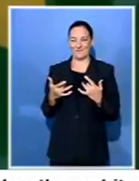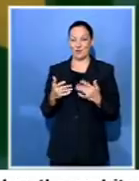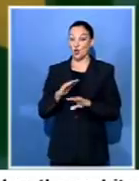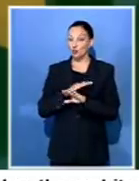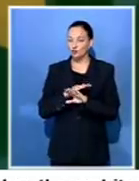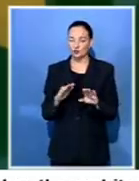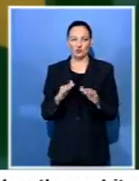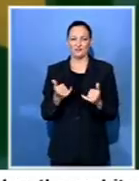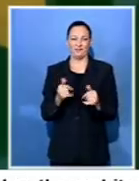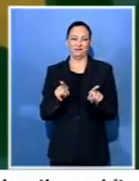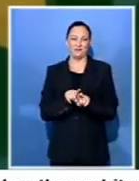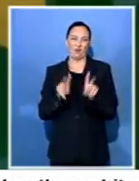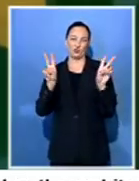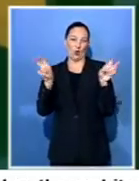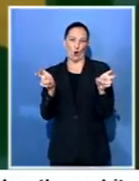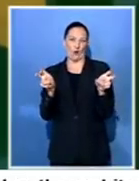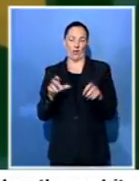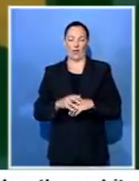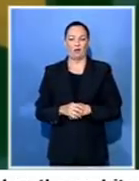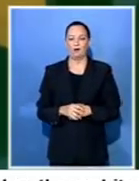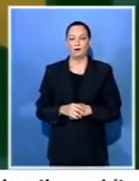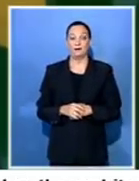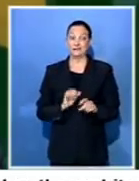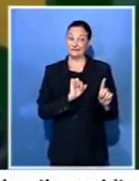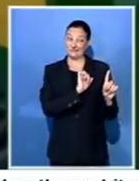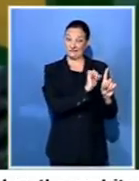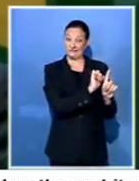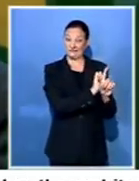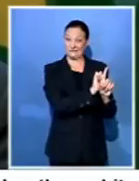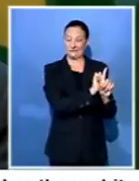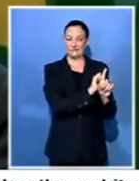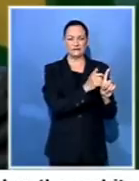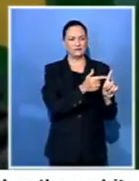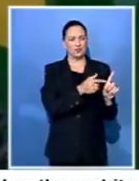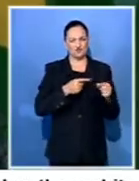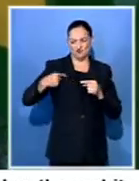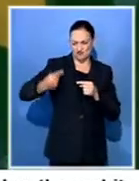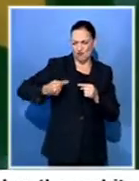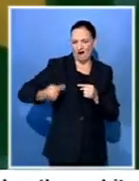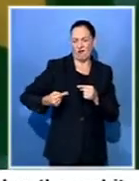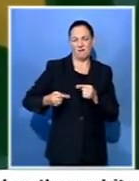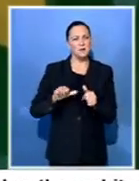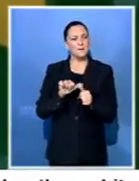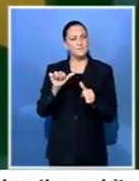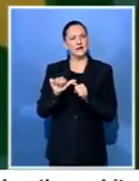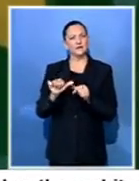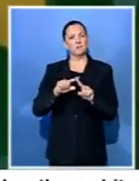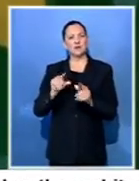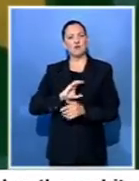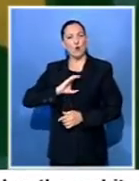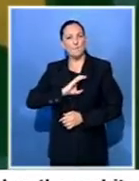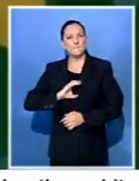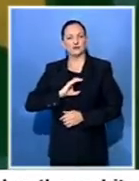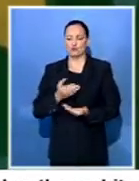not in slogans. His was a struggle for a better, efficient, and compassionate